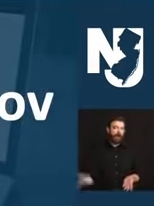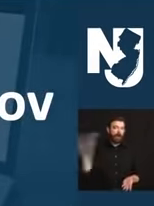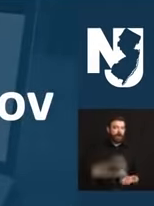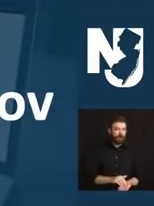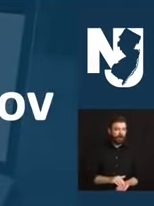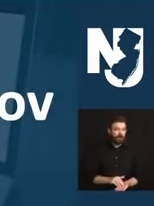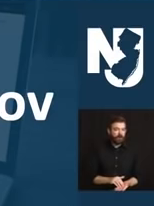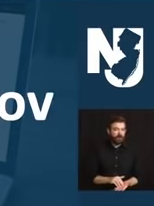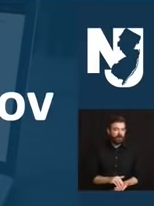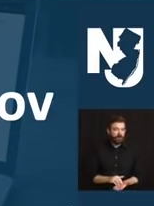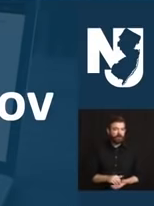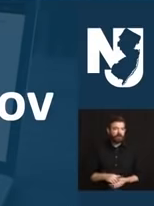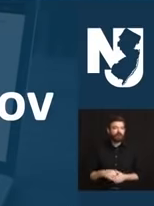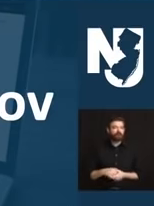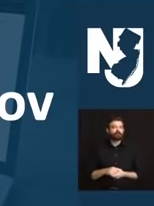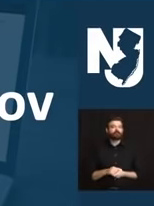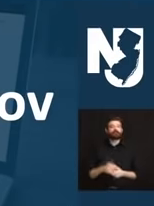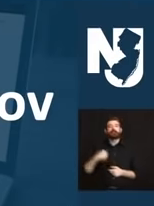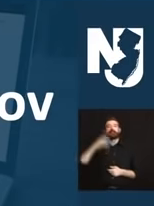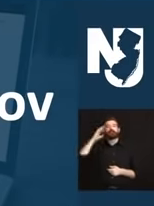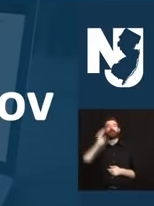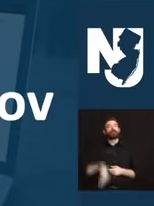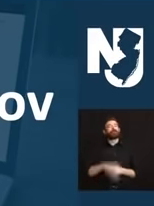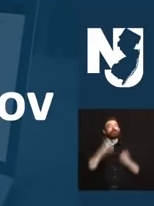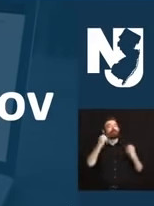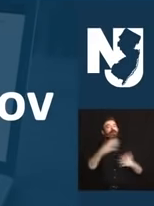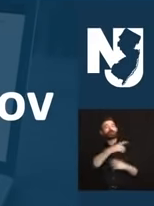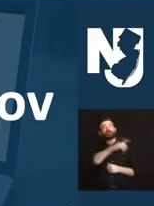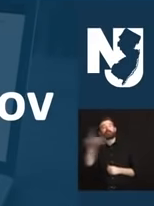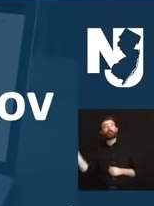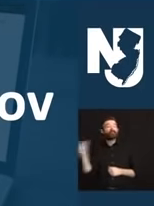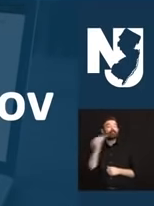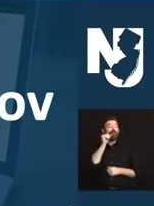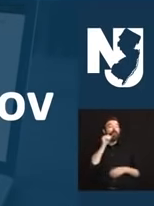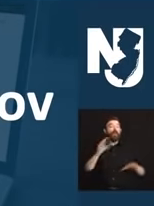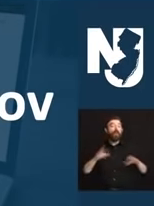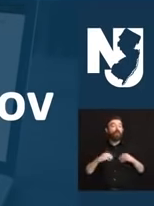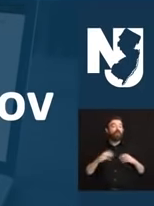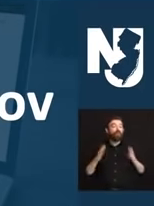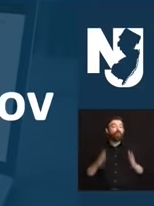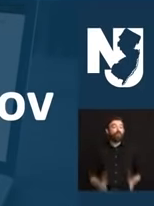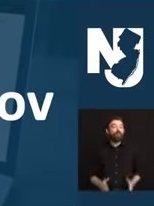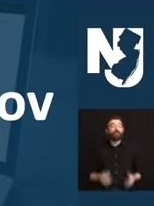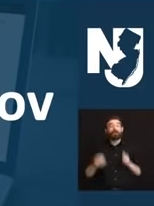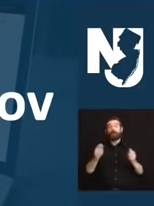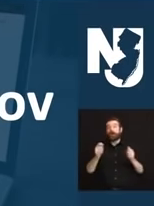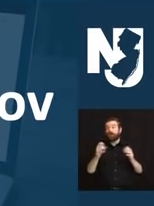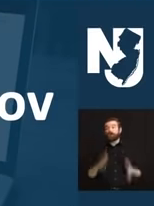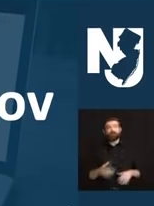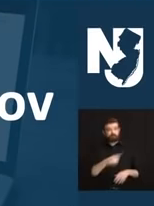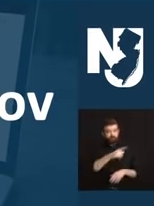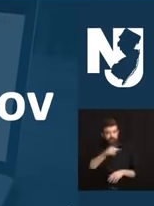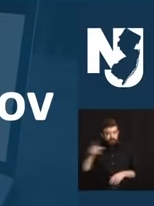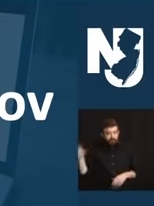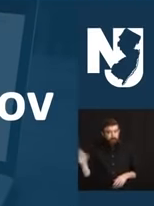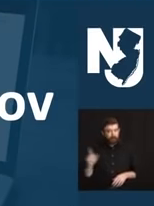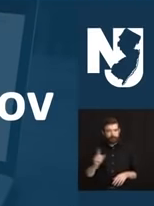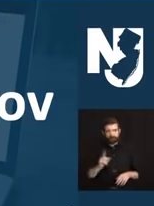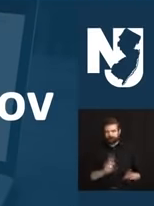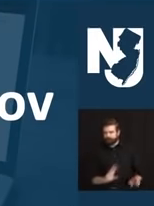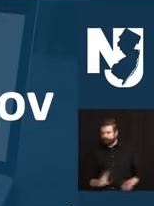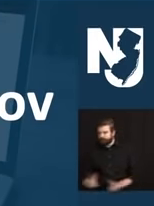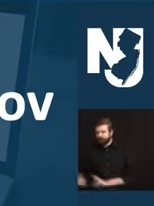bar owners and managers who have set up their establishments the right way and are enforcing social distancing, and to them I